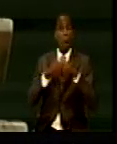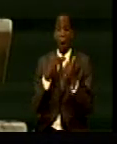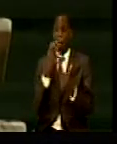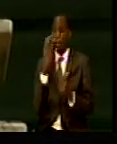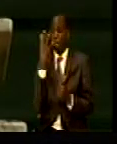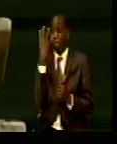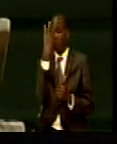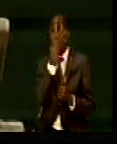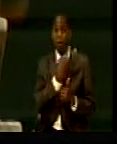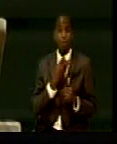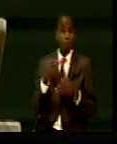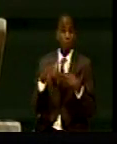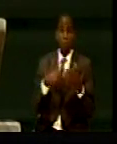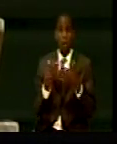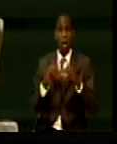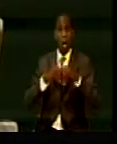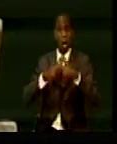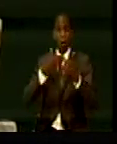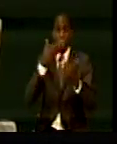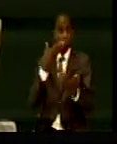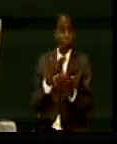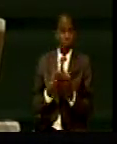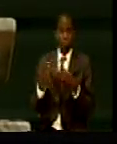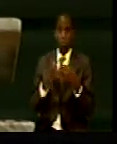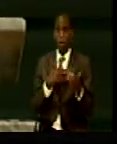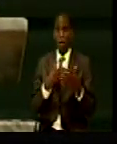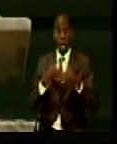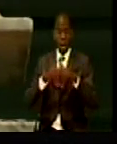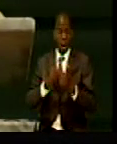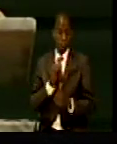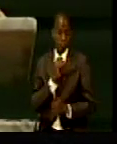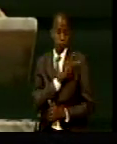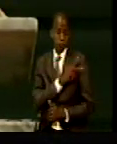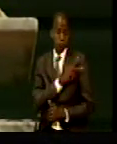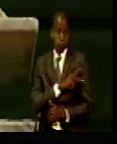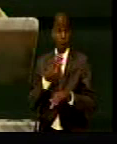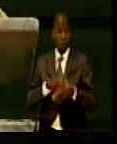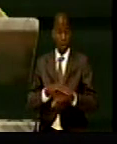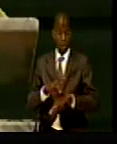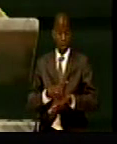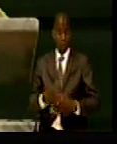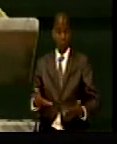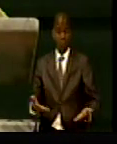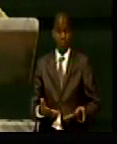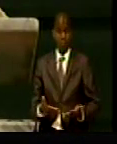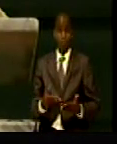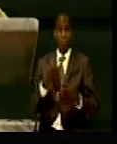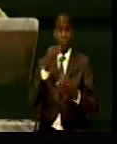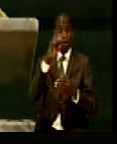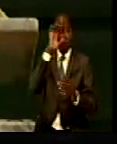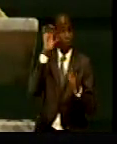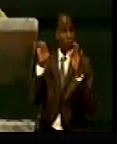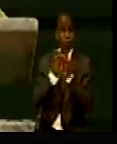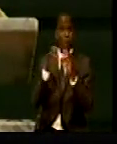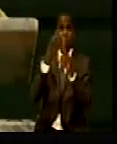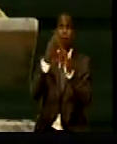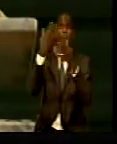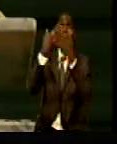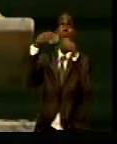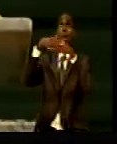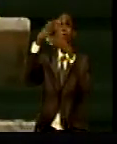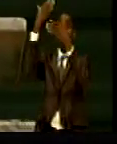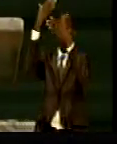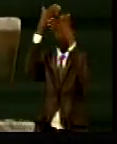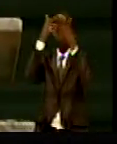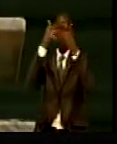matter how appreciated here on earth, when heaven, when the picture is taken from the sky, when your